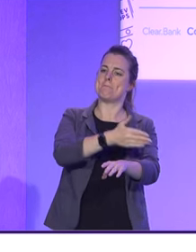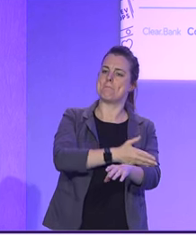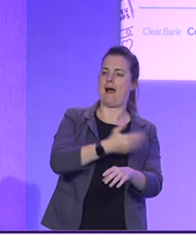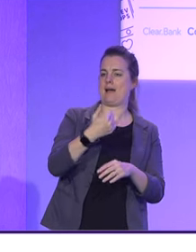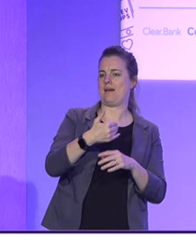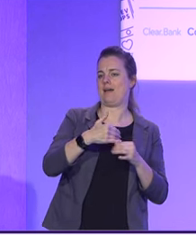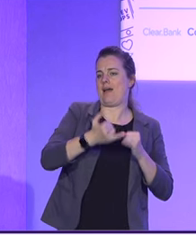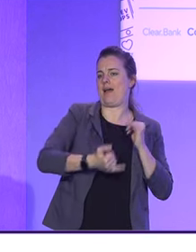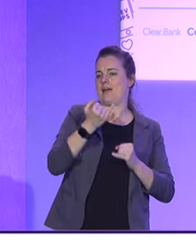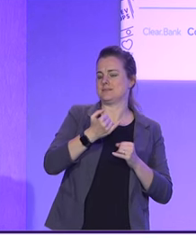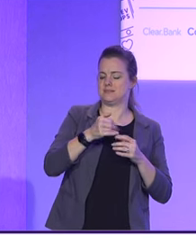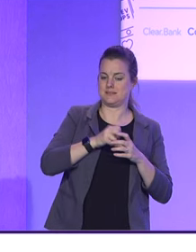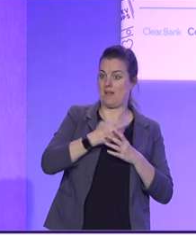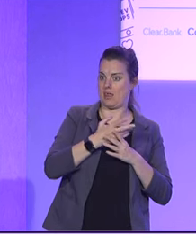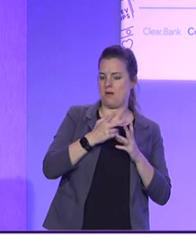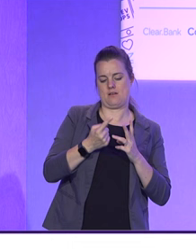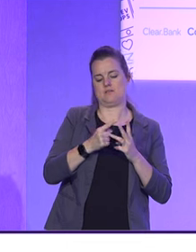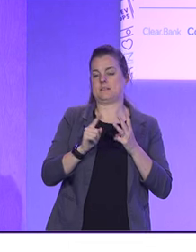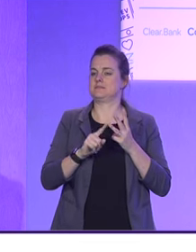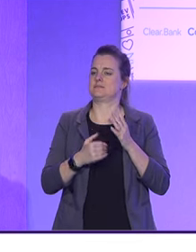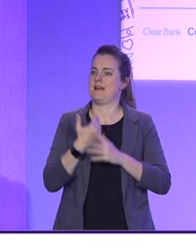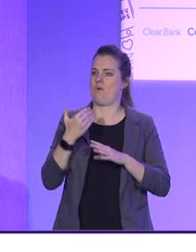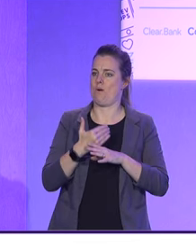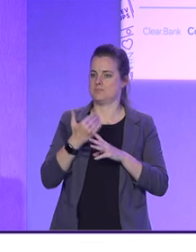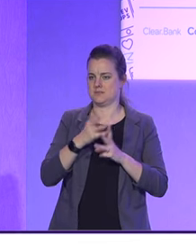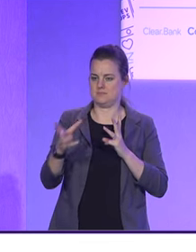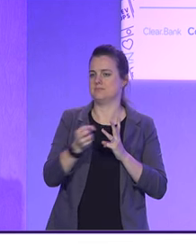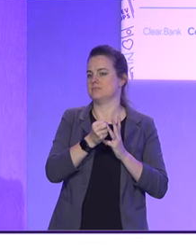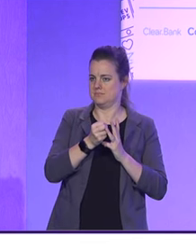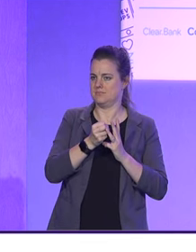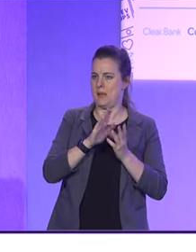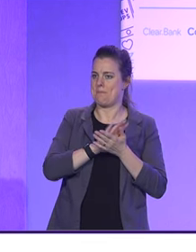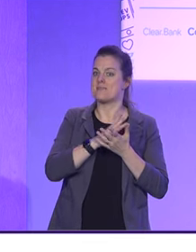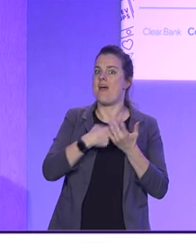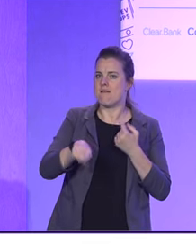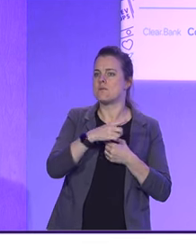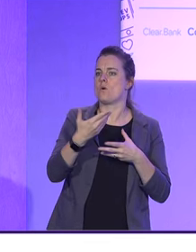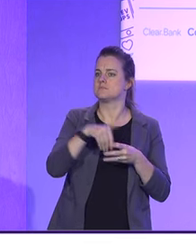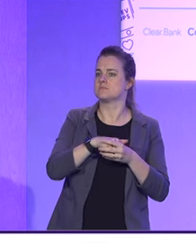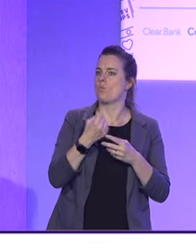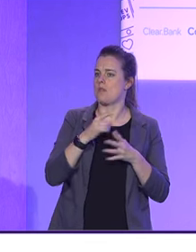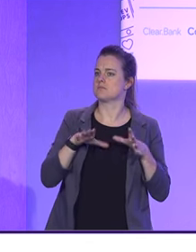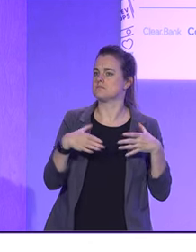DevOps guy will help me with everything, okay? And basically,